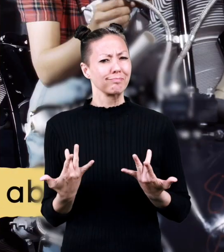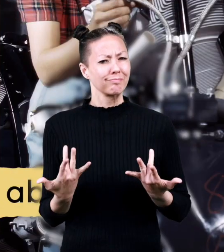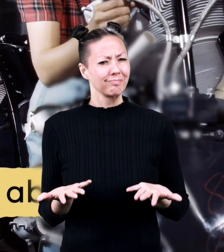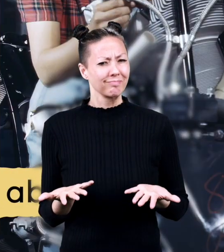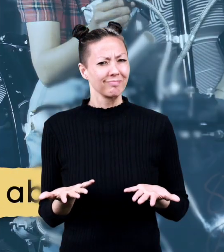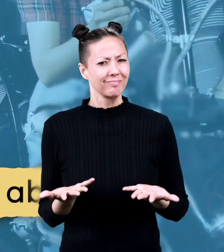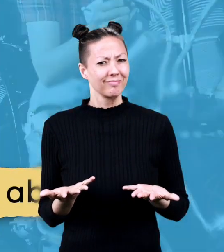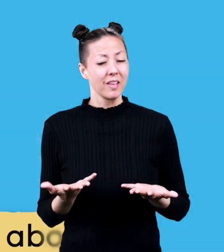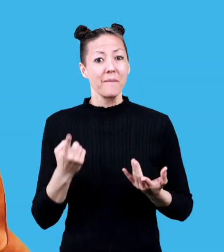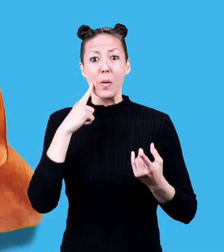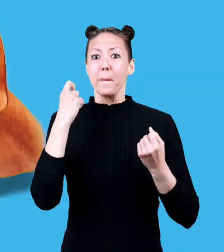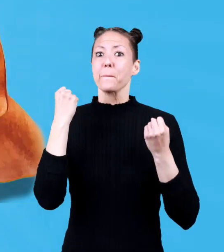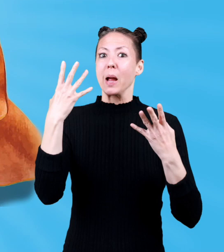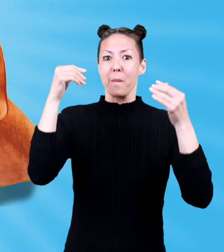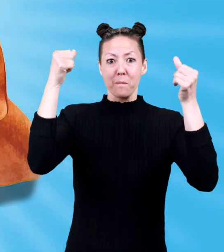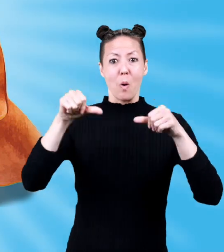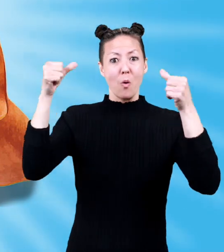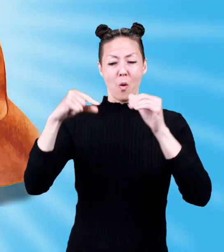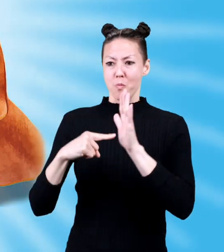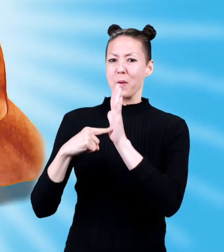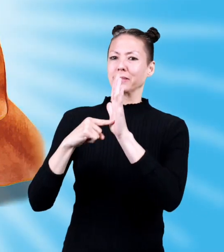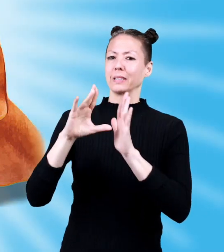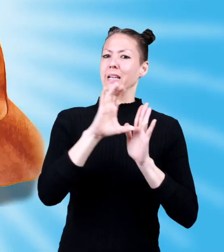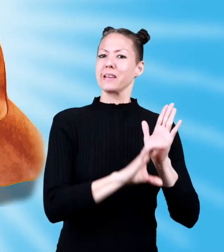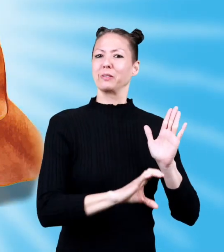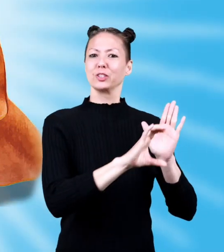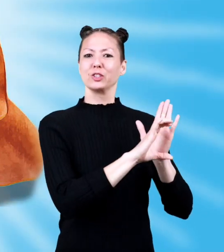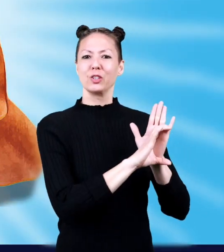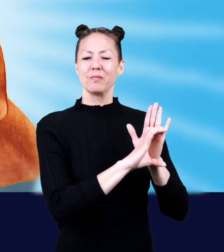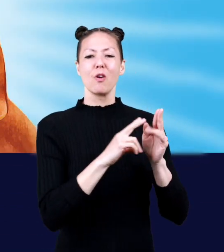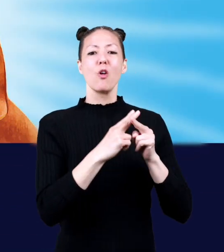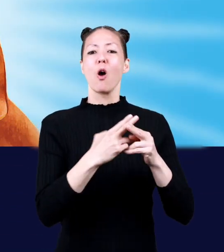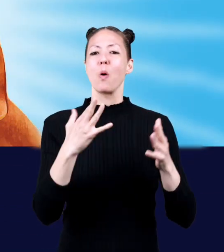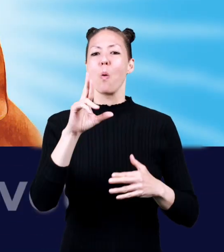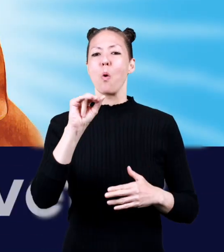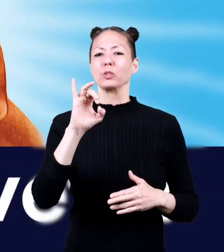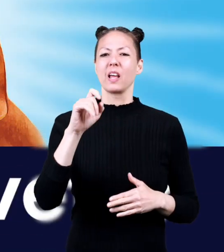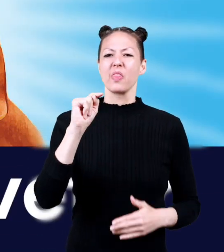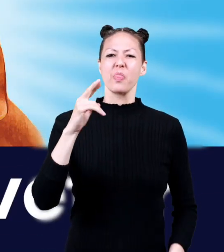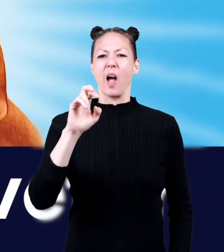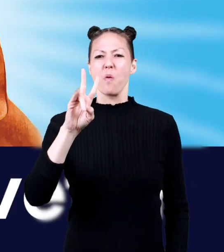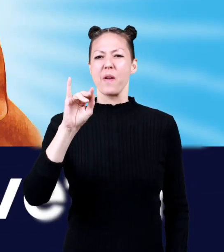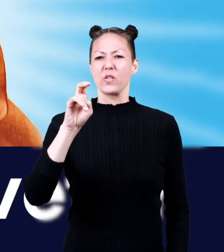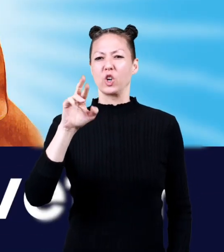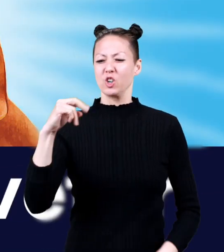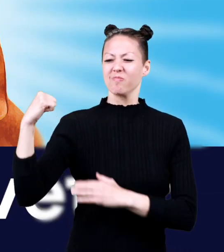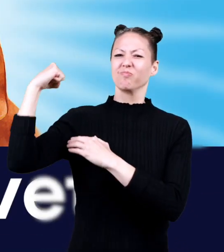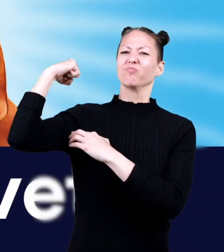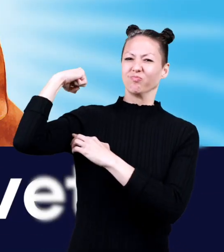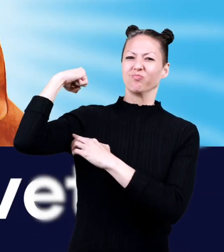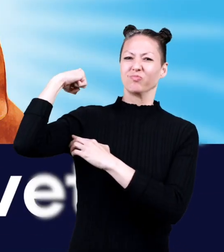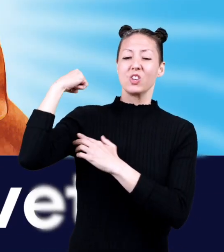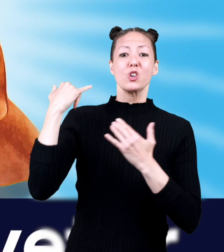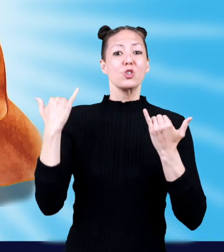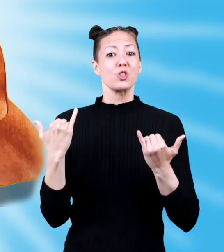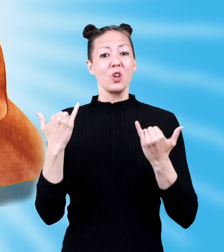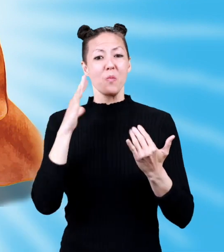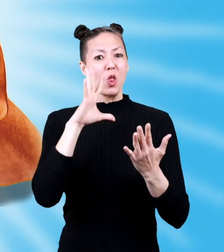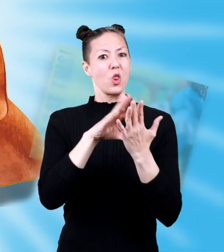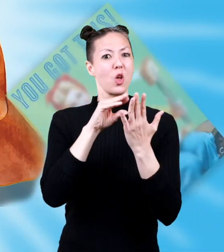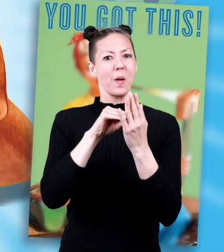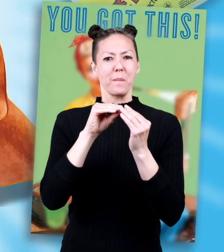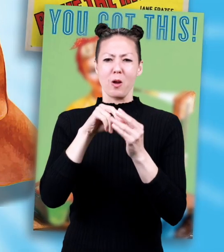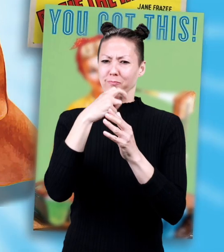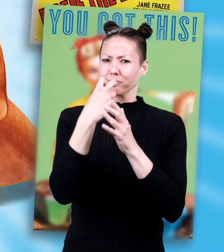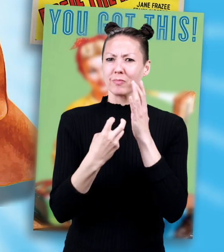about? For many, this poster represents a character called Rosie the Riveter. Today,